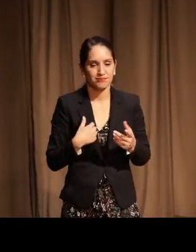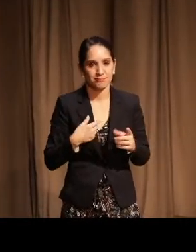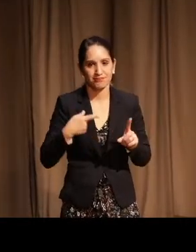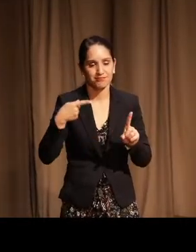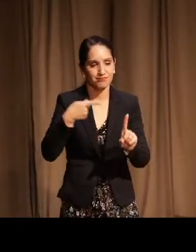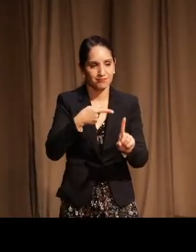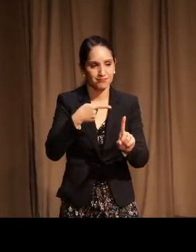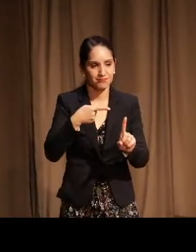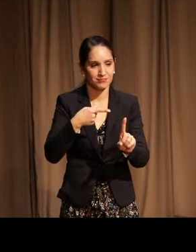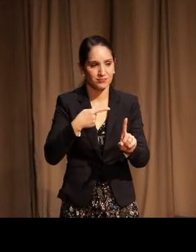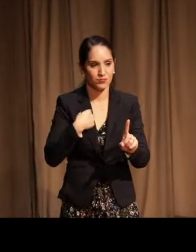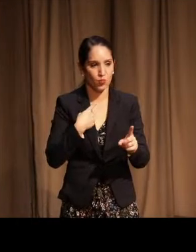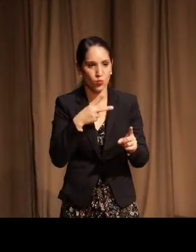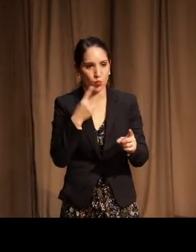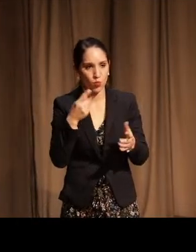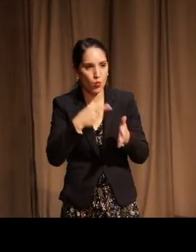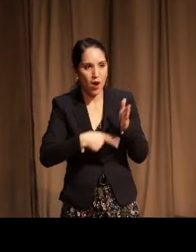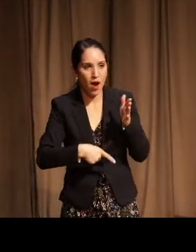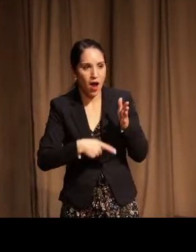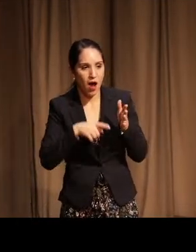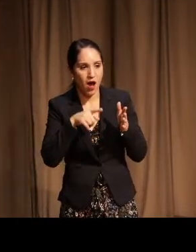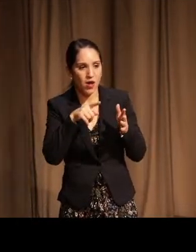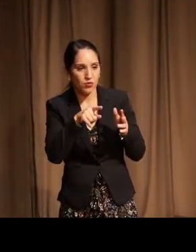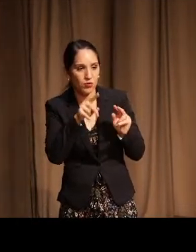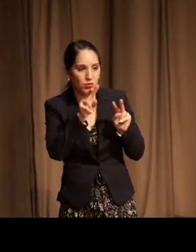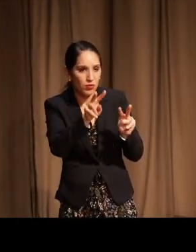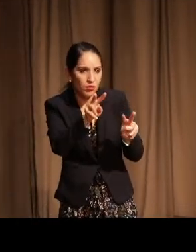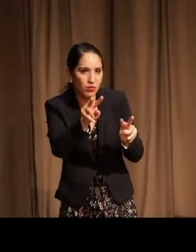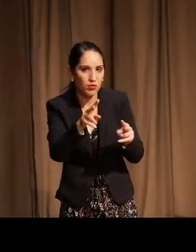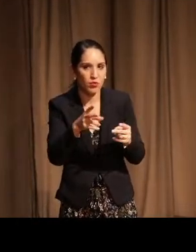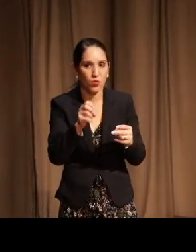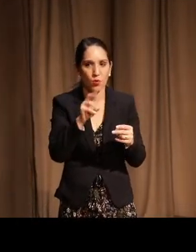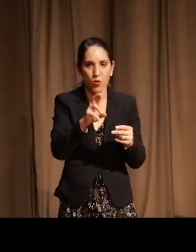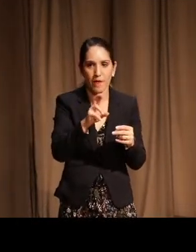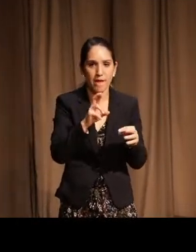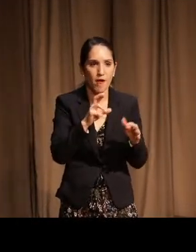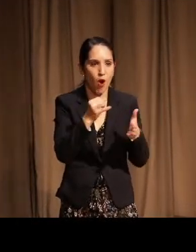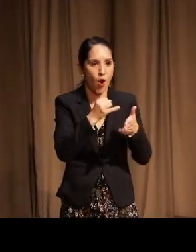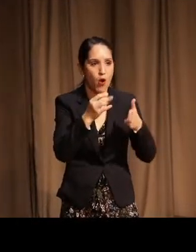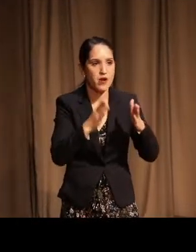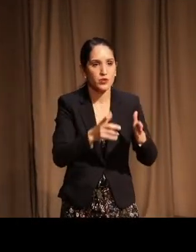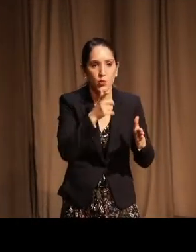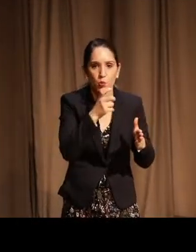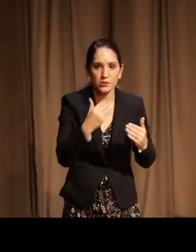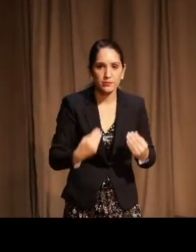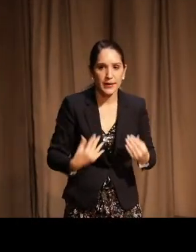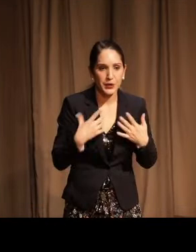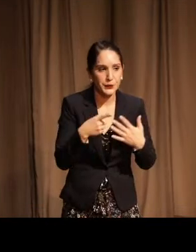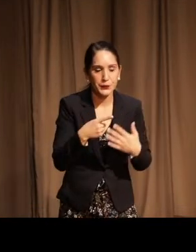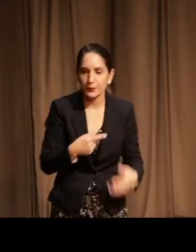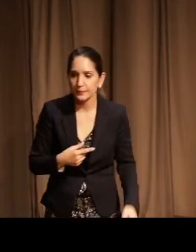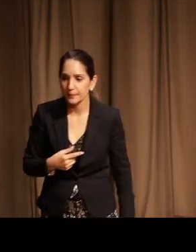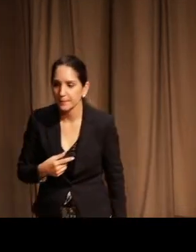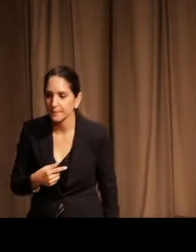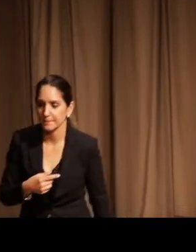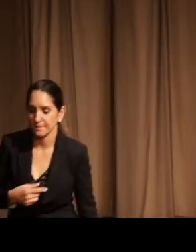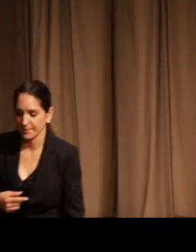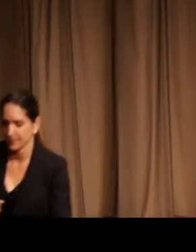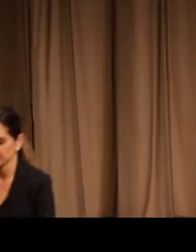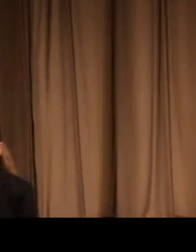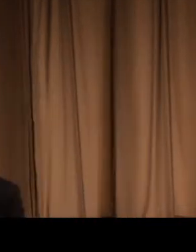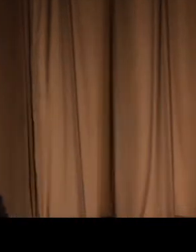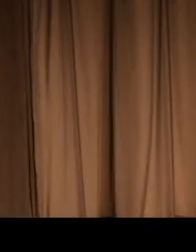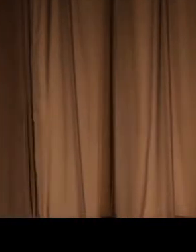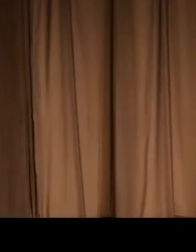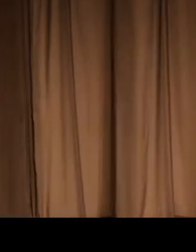what artists do you look up to, or inspire you and yeah. Deixa eu traduzir primeiro. Ela